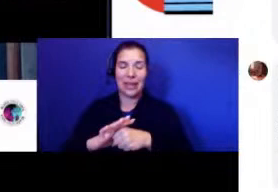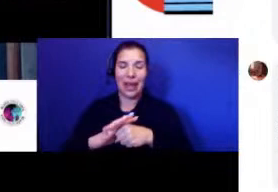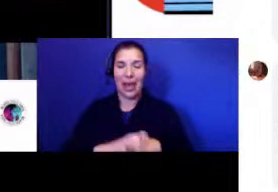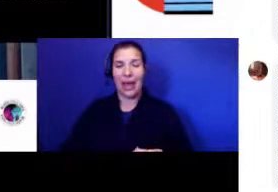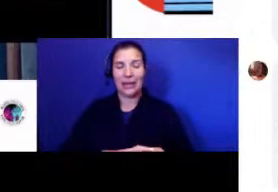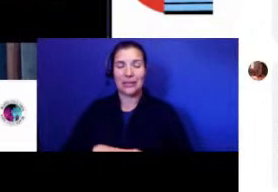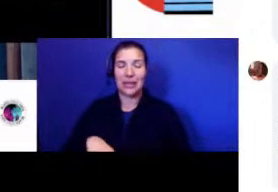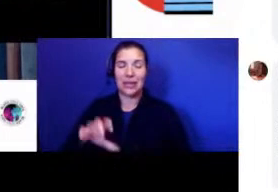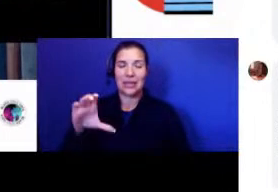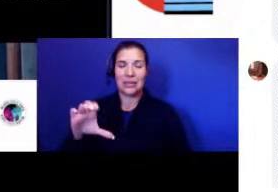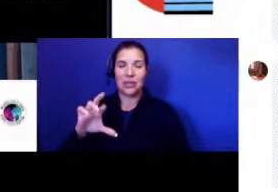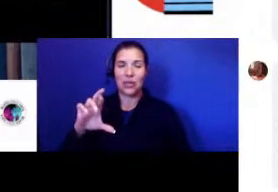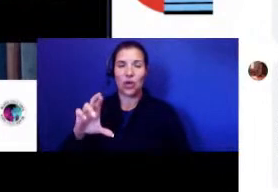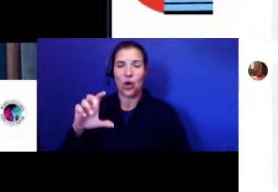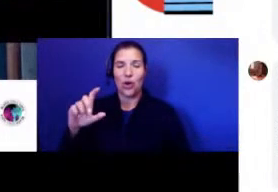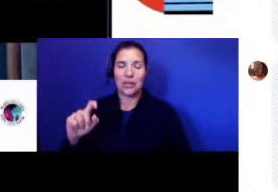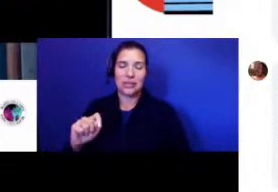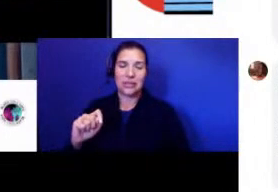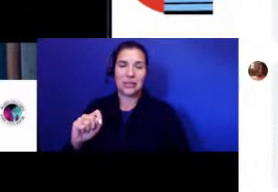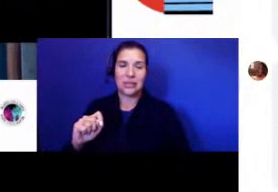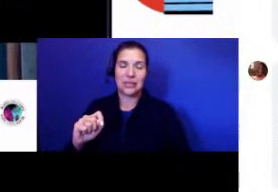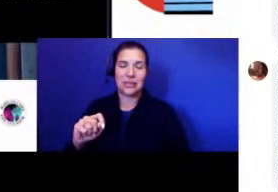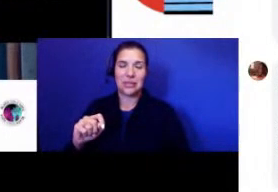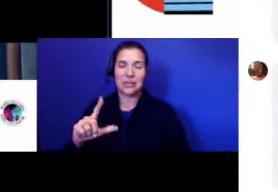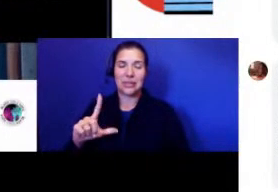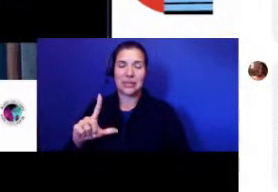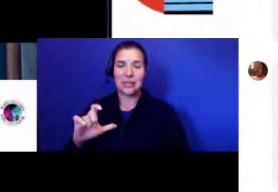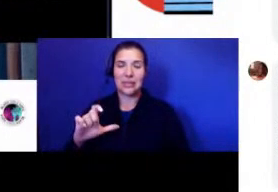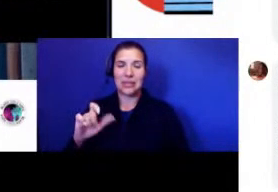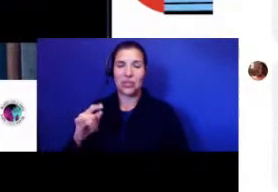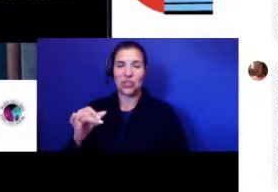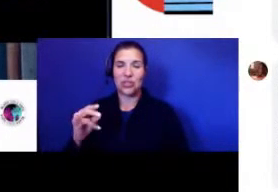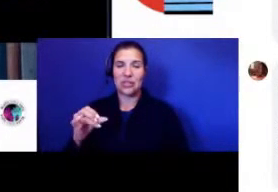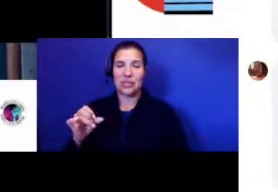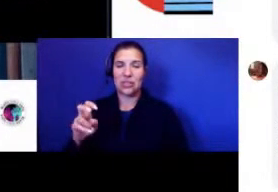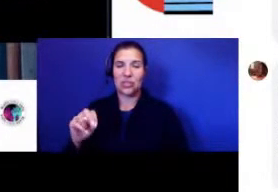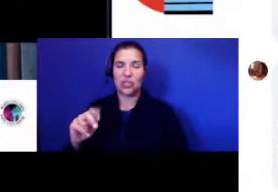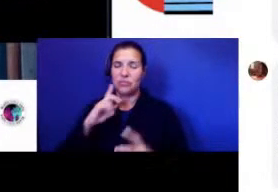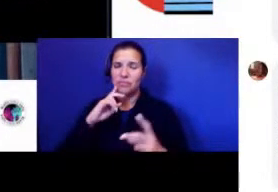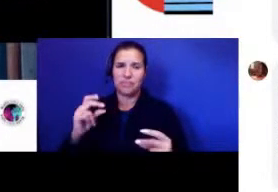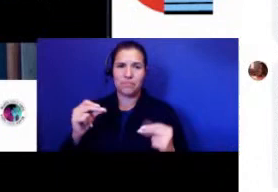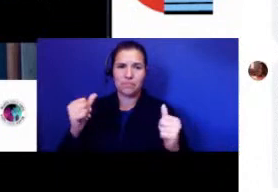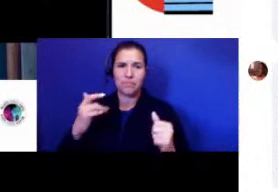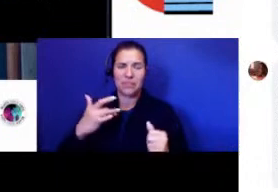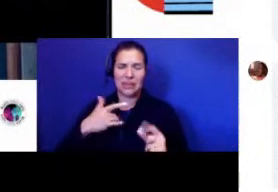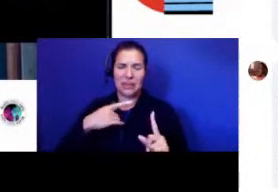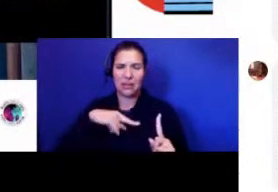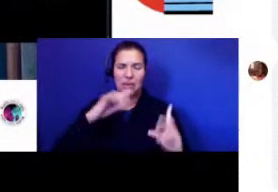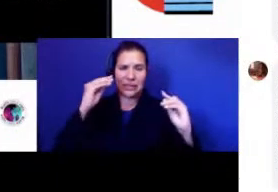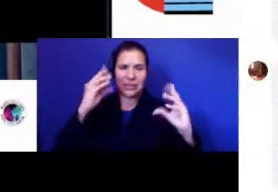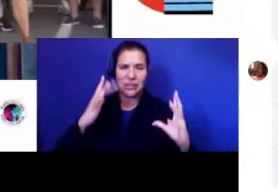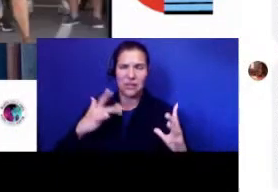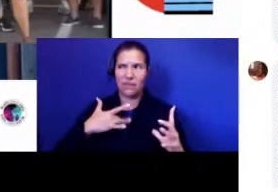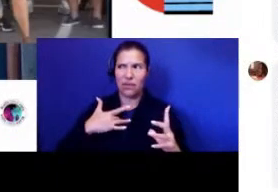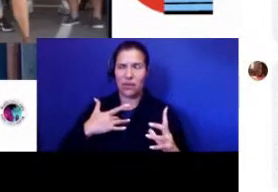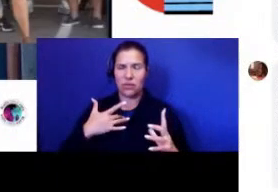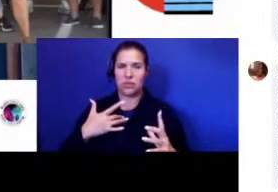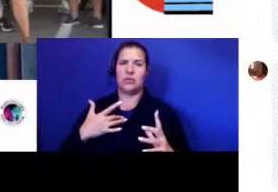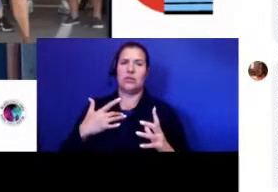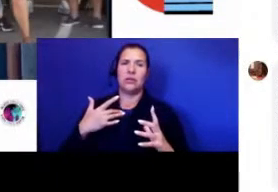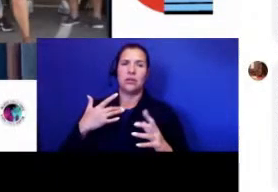legislation. The chilling effects were immediately felt by educators nationwide.